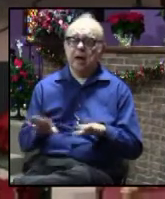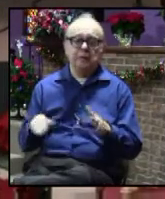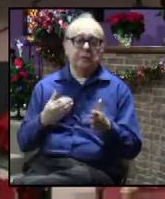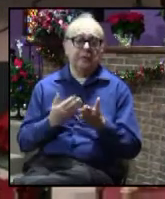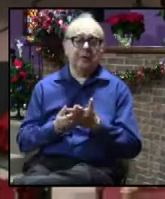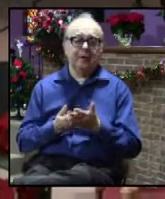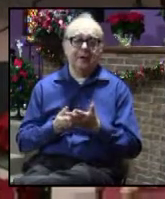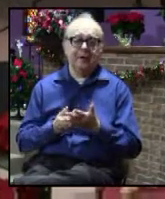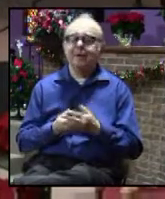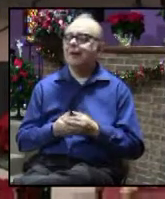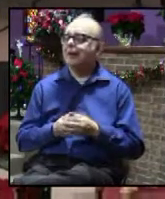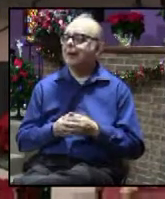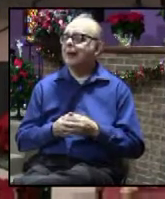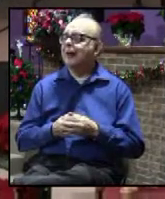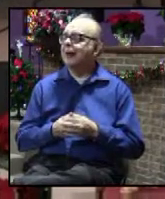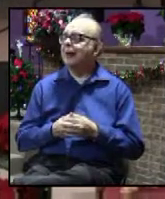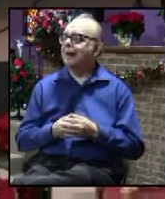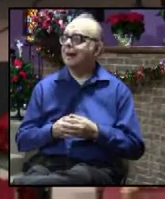I'm doing good.